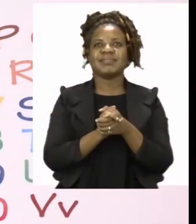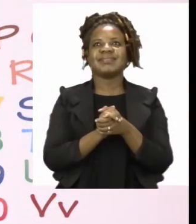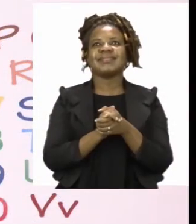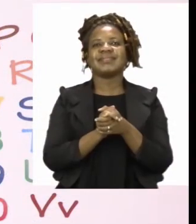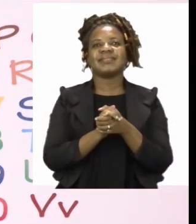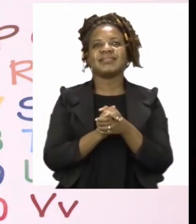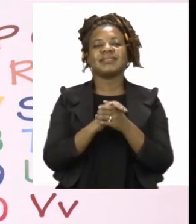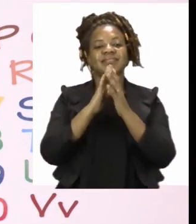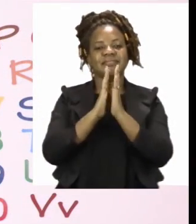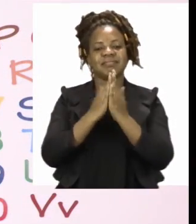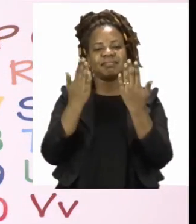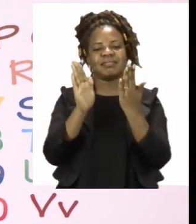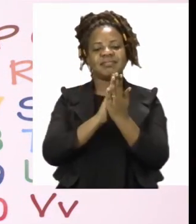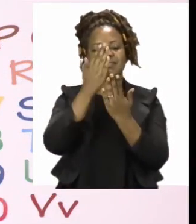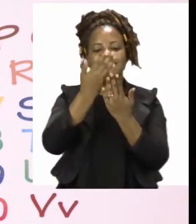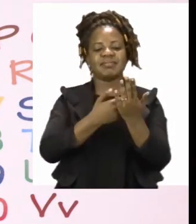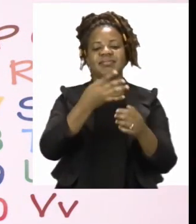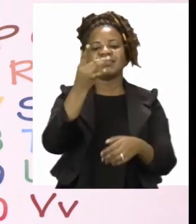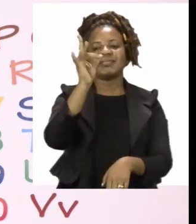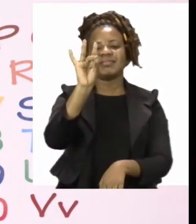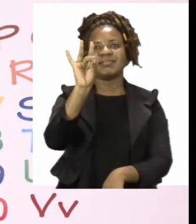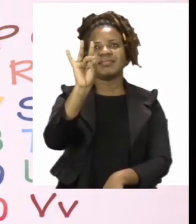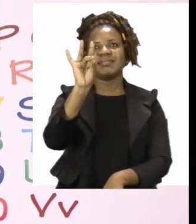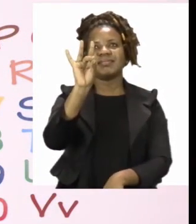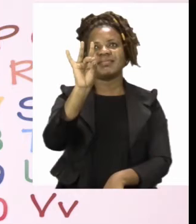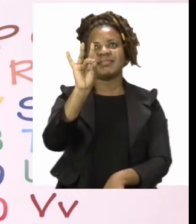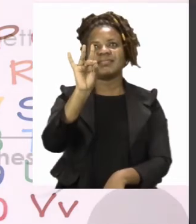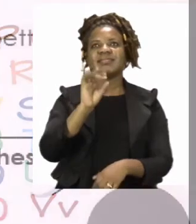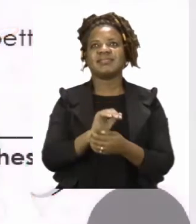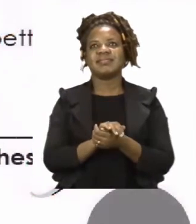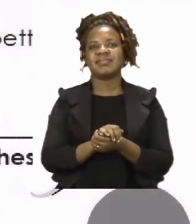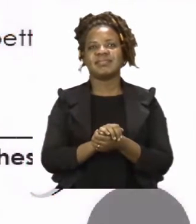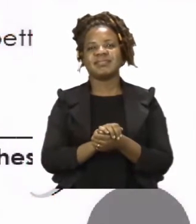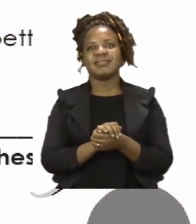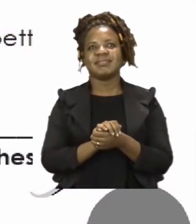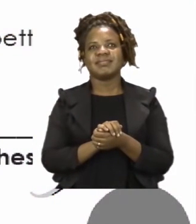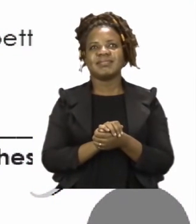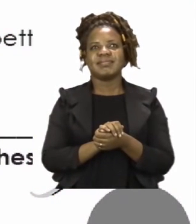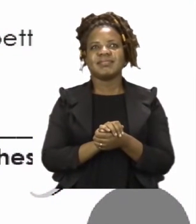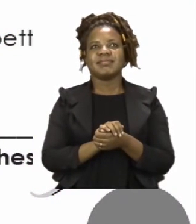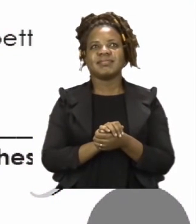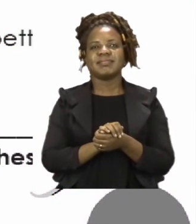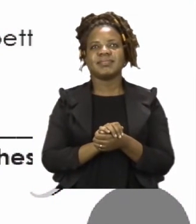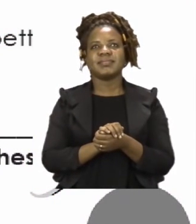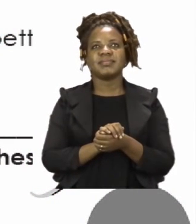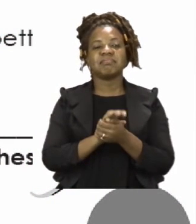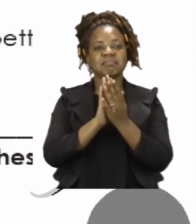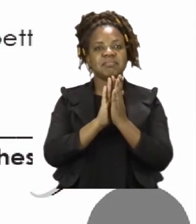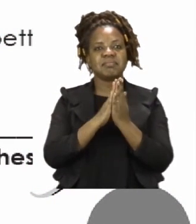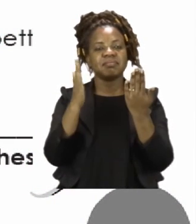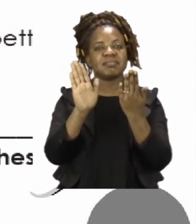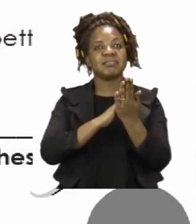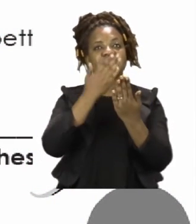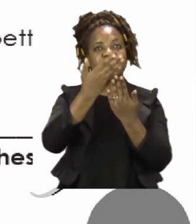For our exercise now boys and girls let's go to page eight. On page eight we are going to be